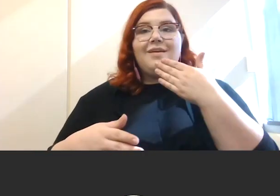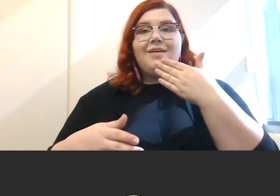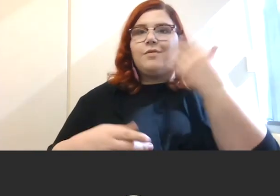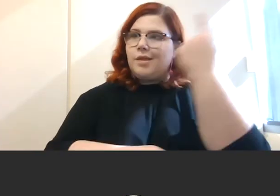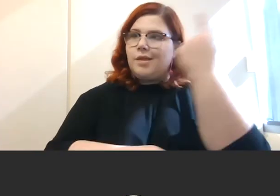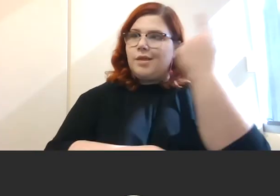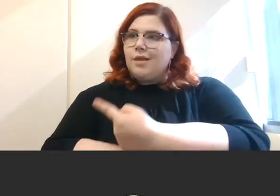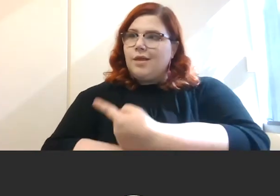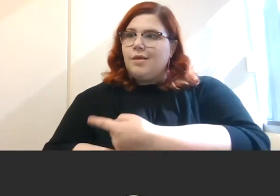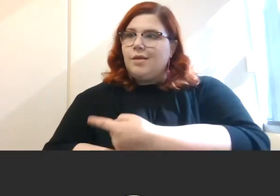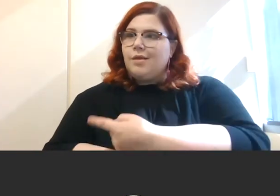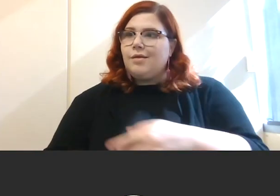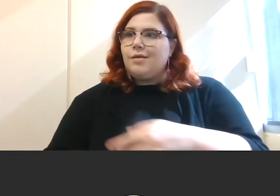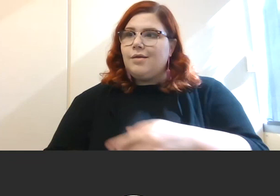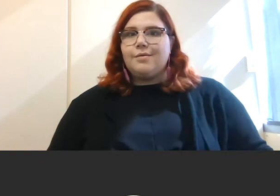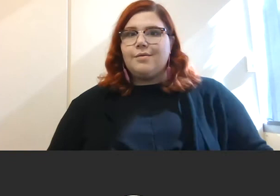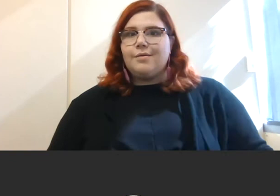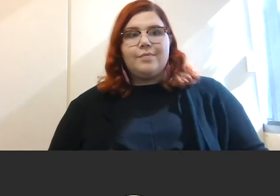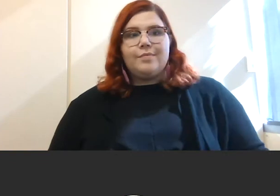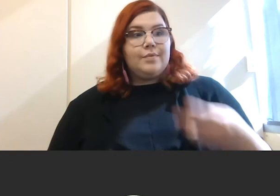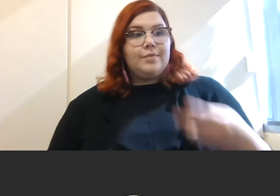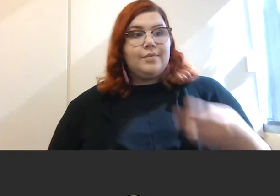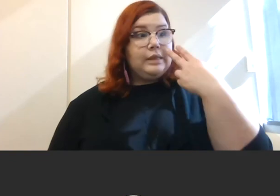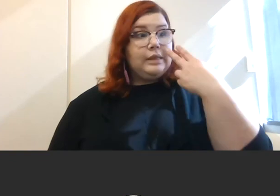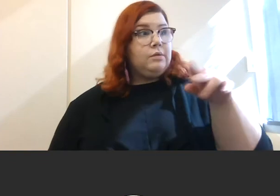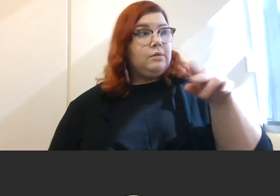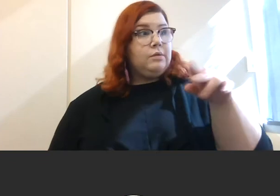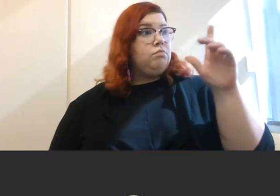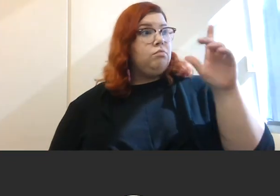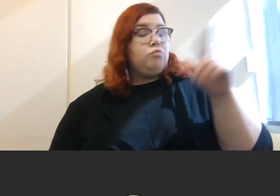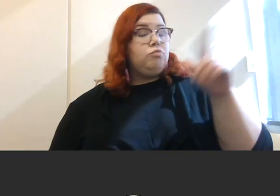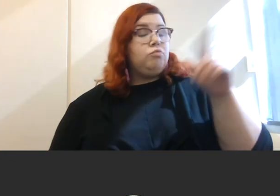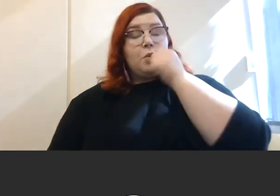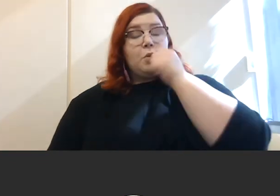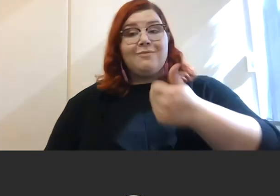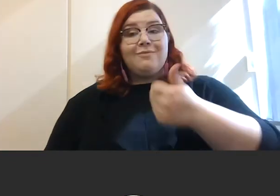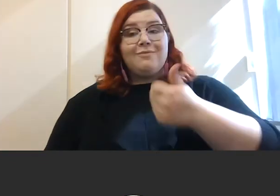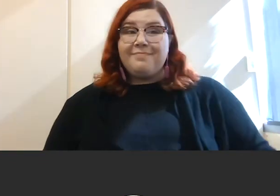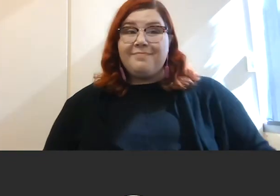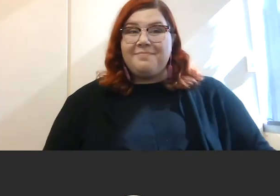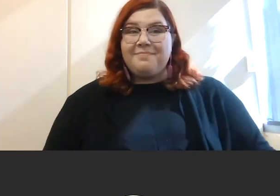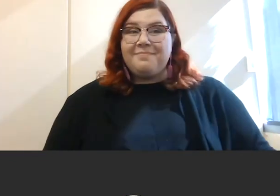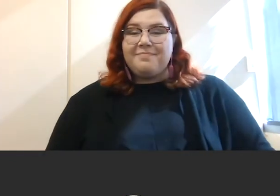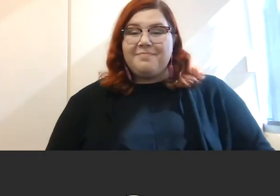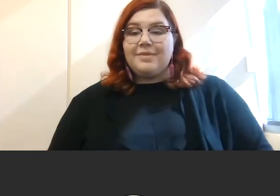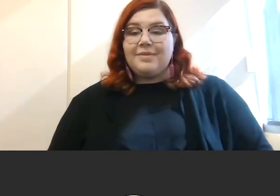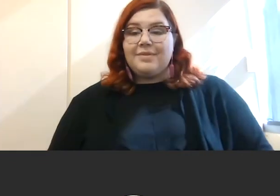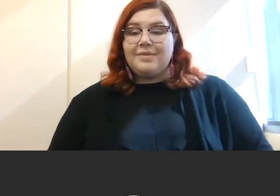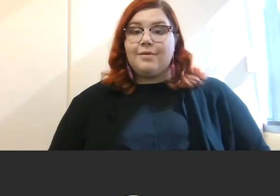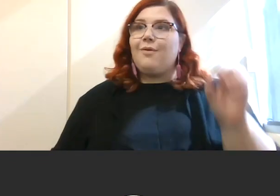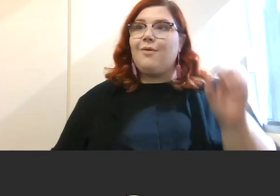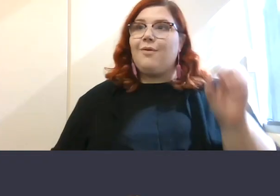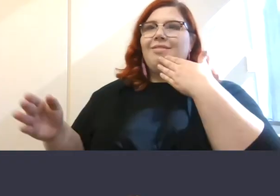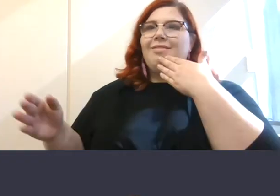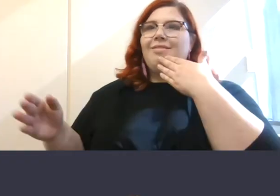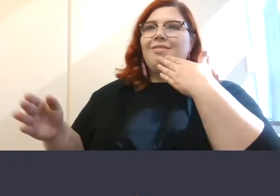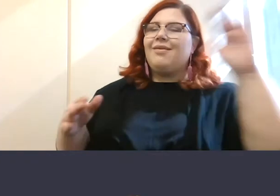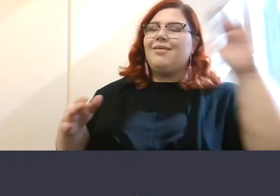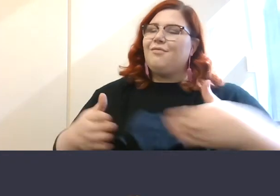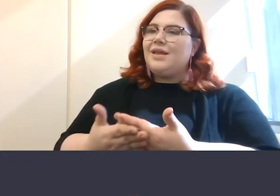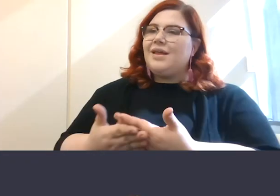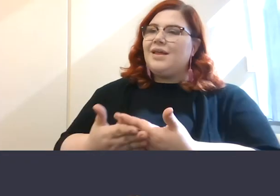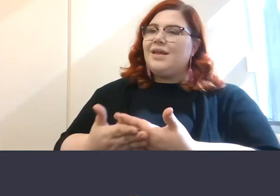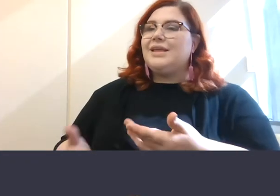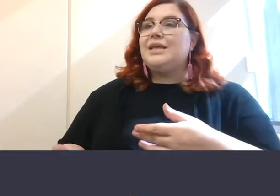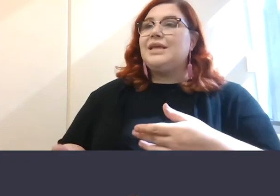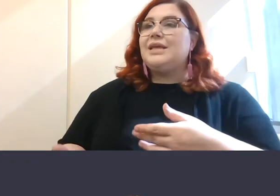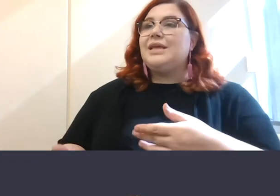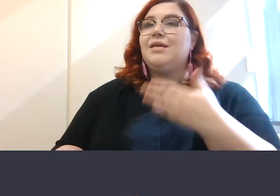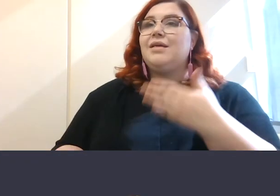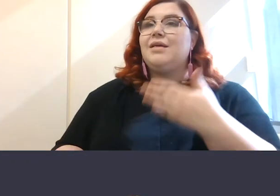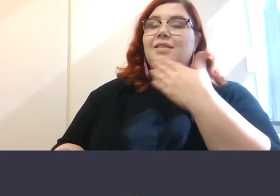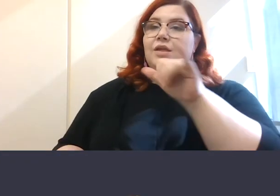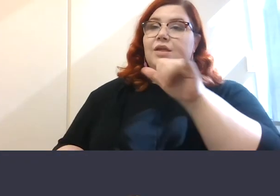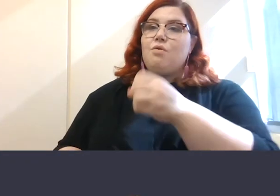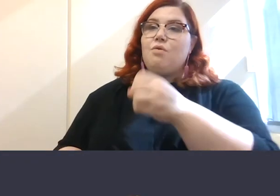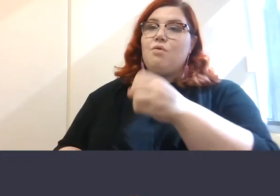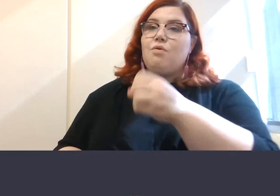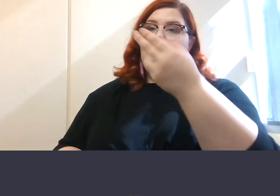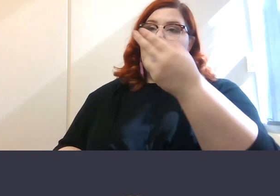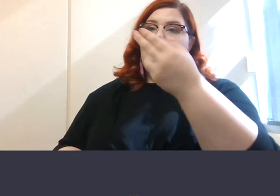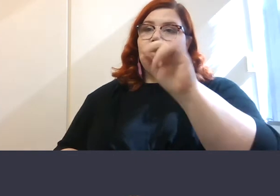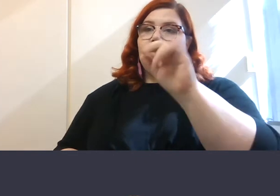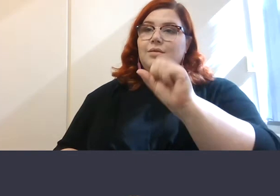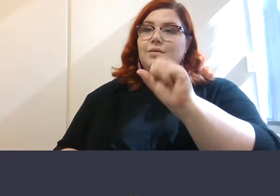will see you around tomorrow. All right, thanks everybody for joining us, and thanks Johansson for this really